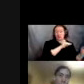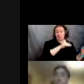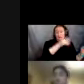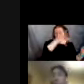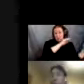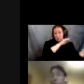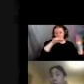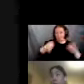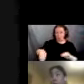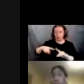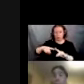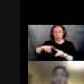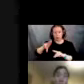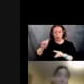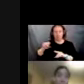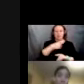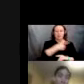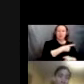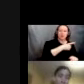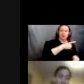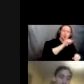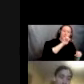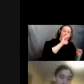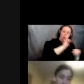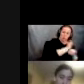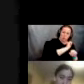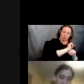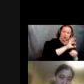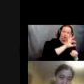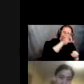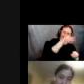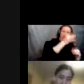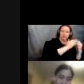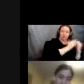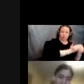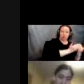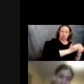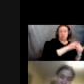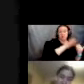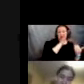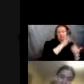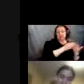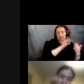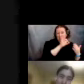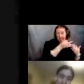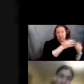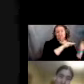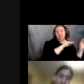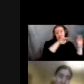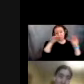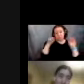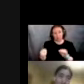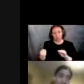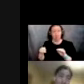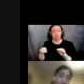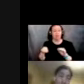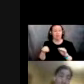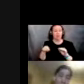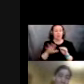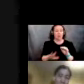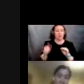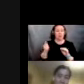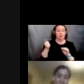ship. He'd actually worked in France and could speak French a little bit, and around the